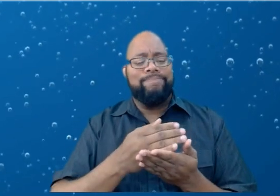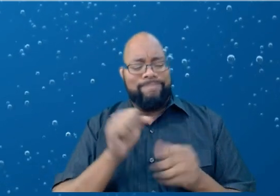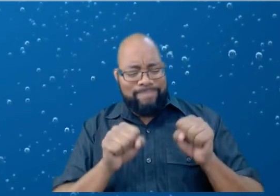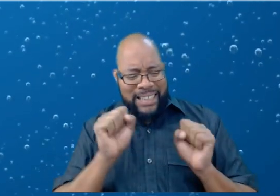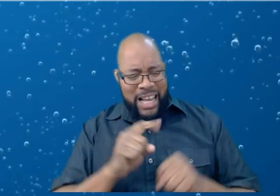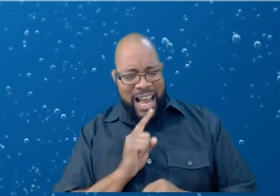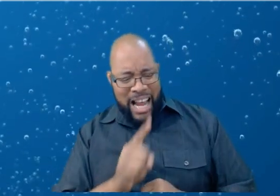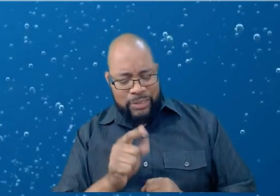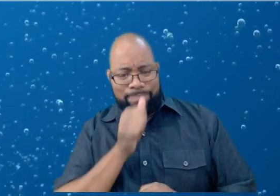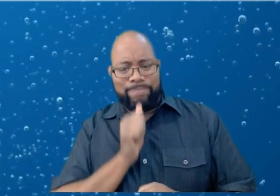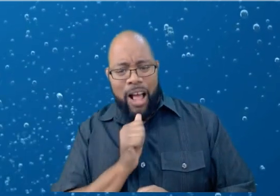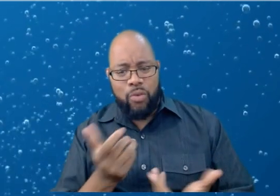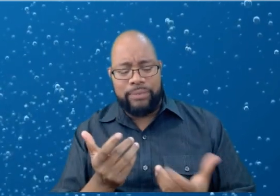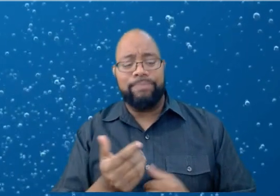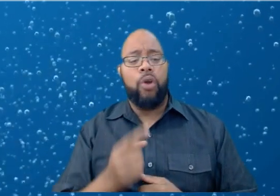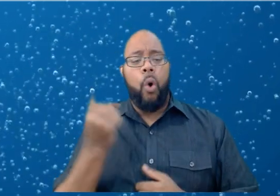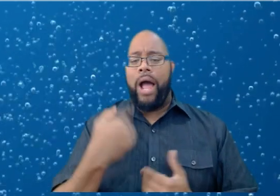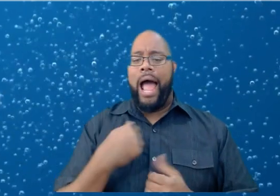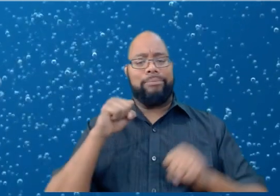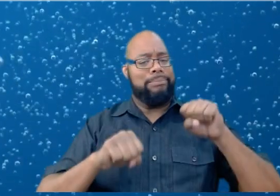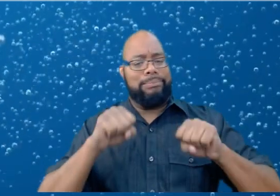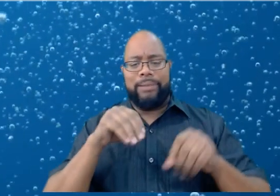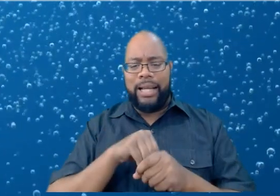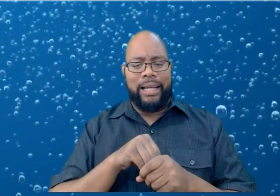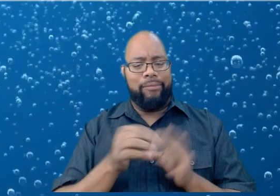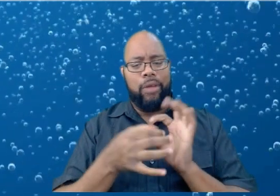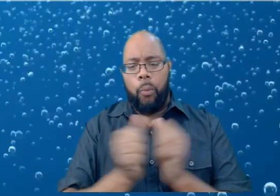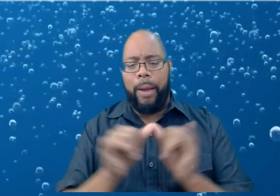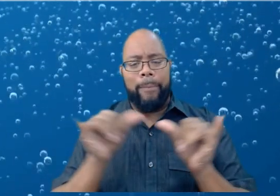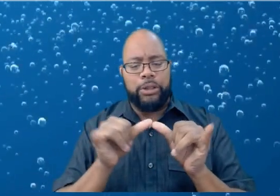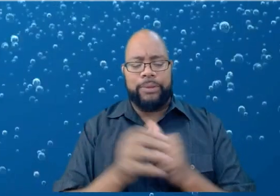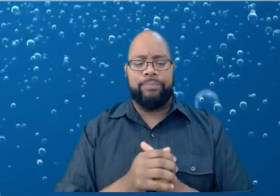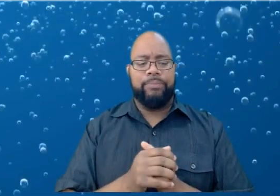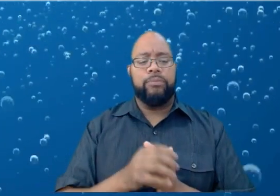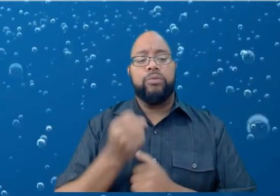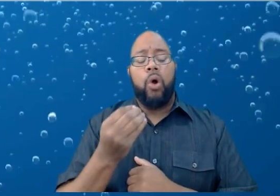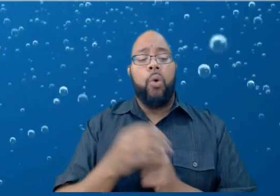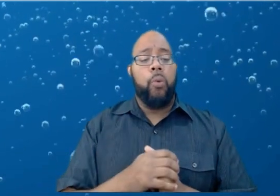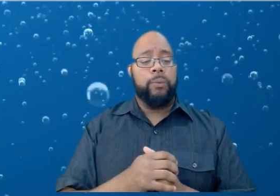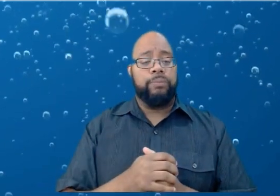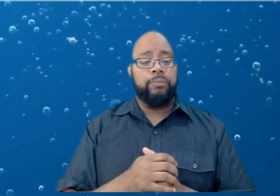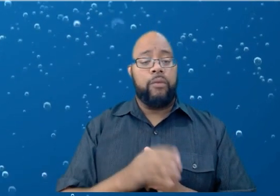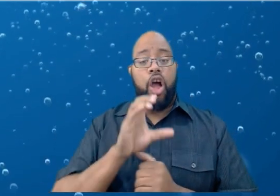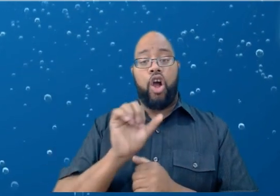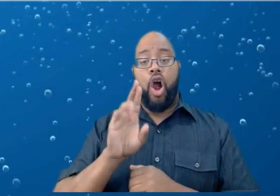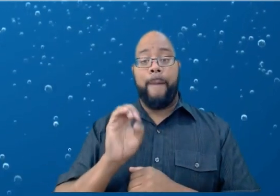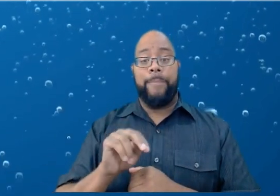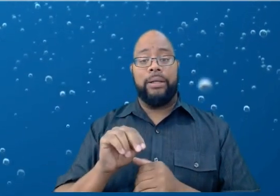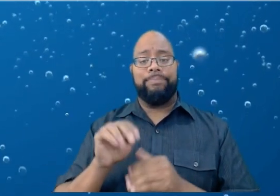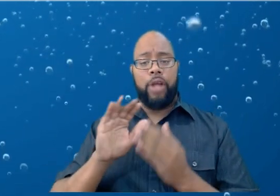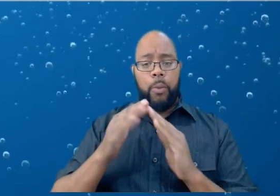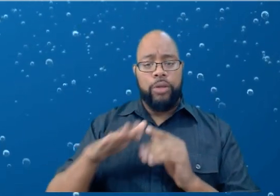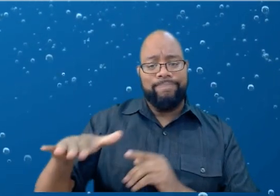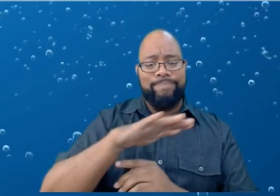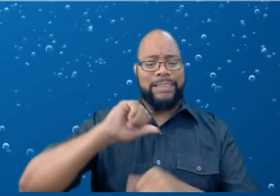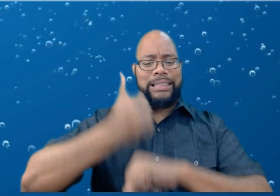of uncertainty can we actually tolerate? There's always uncertainty that's associated with your measurements. So the carbon